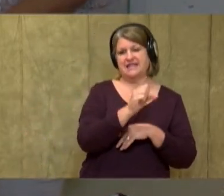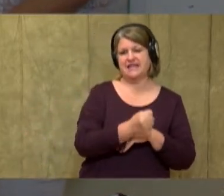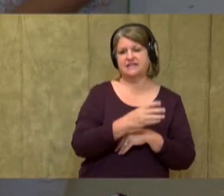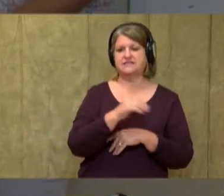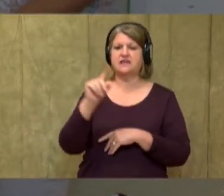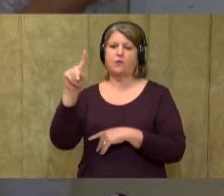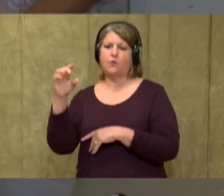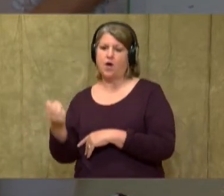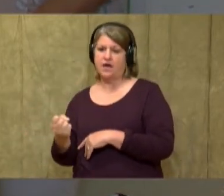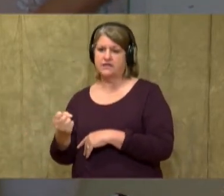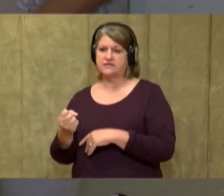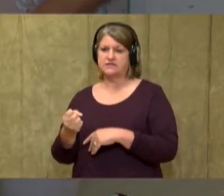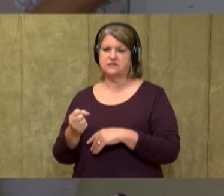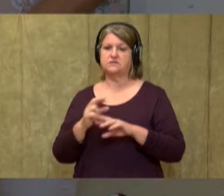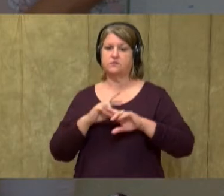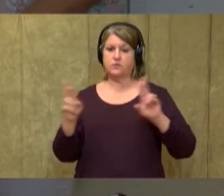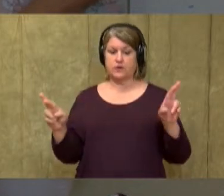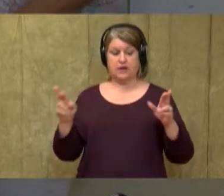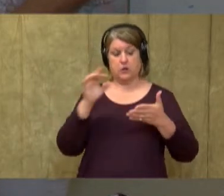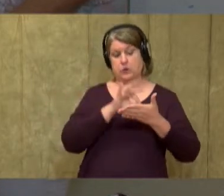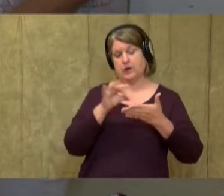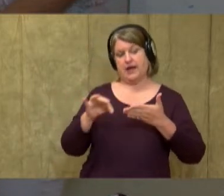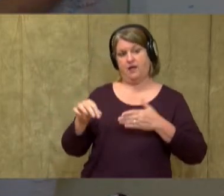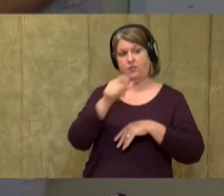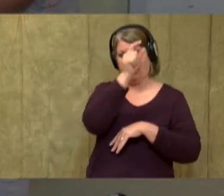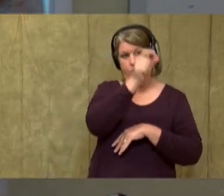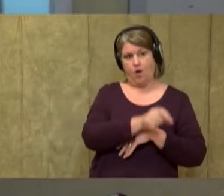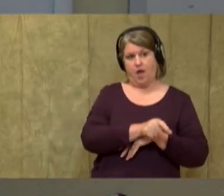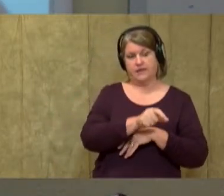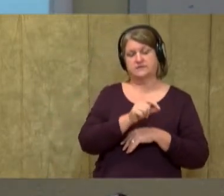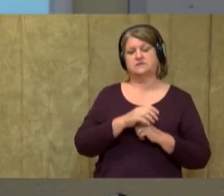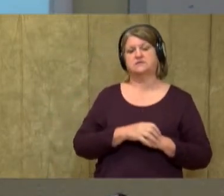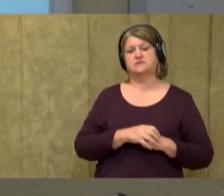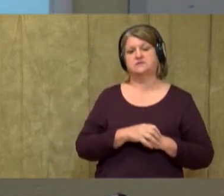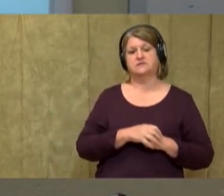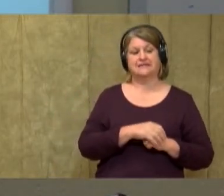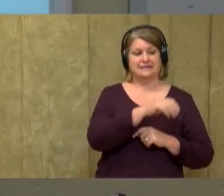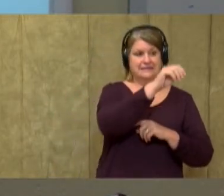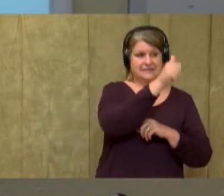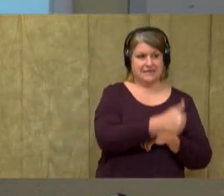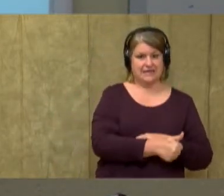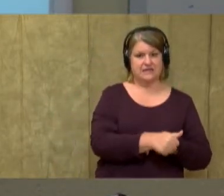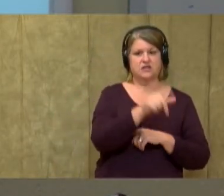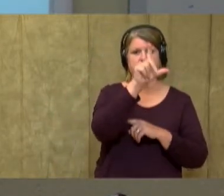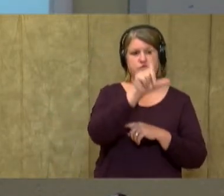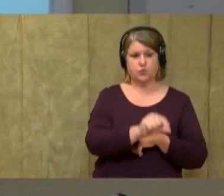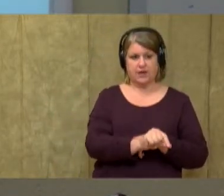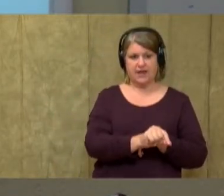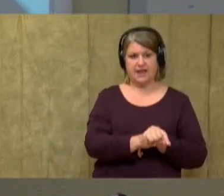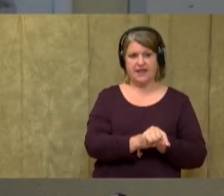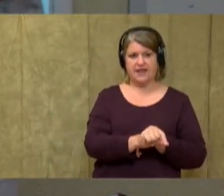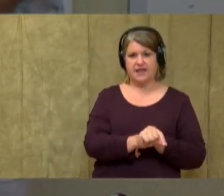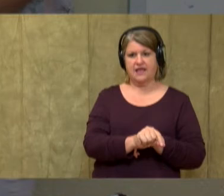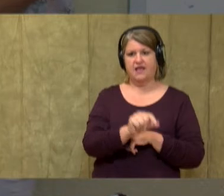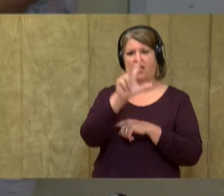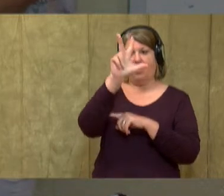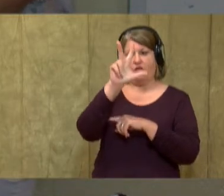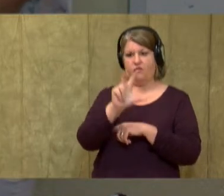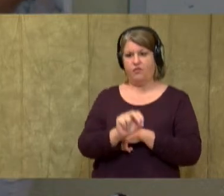we go. We're going to count our rods by tens. 10,